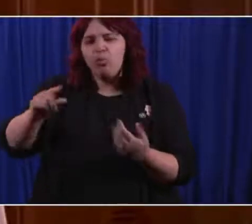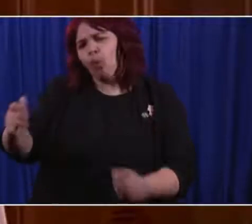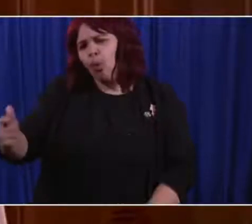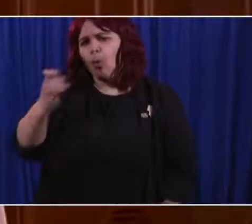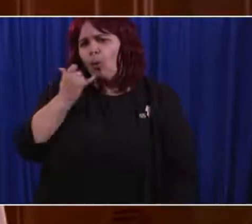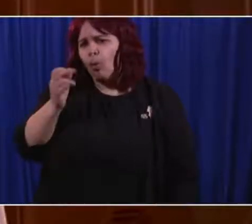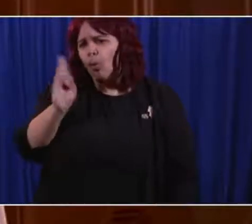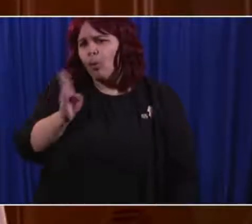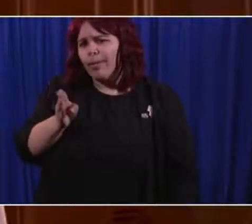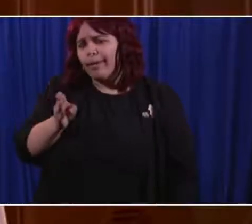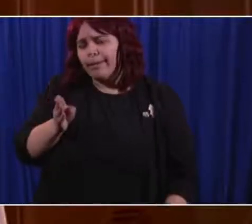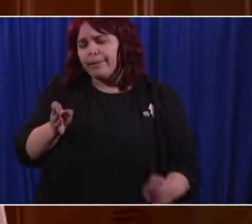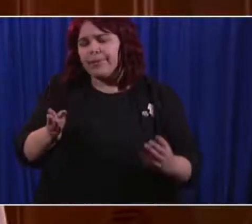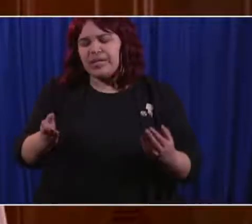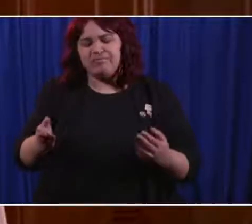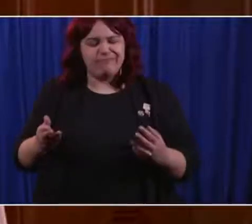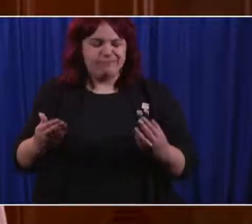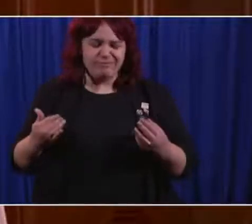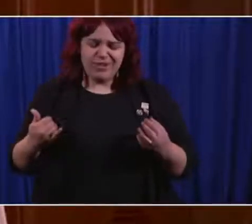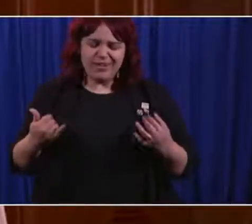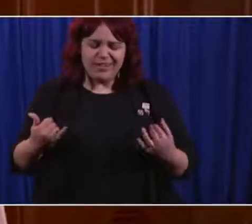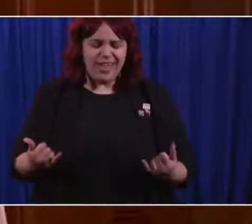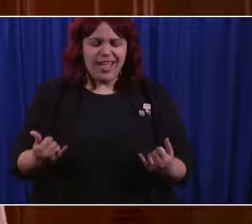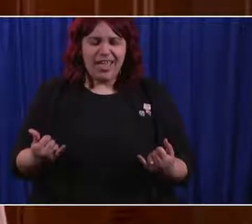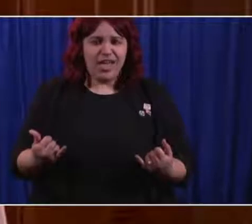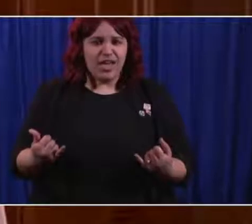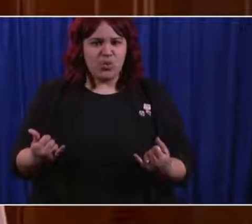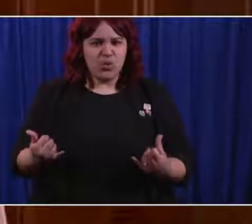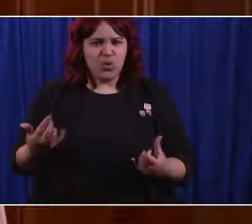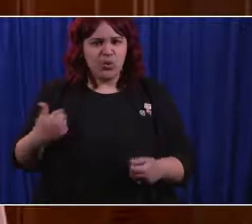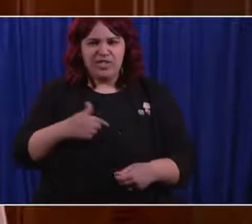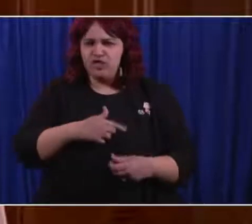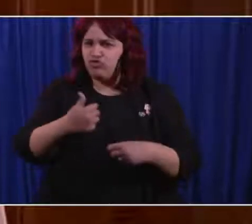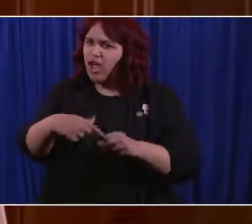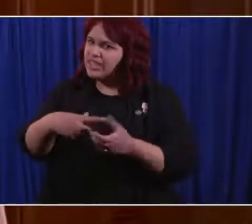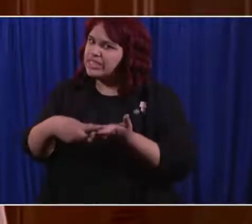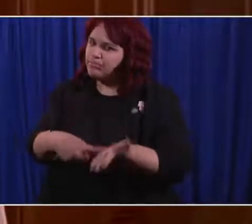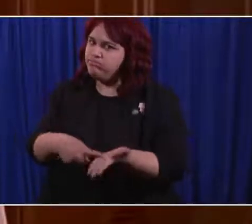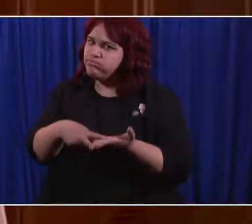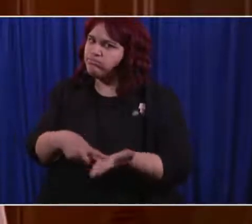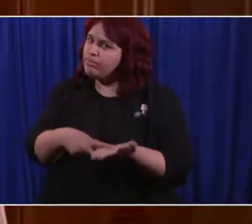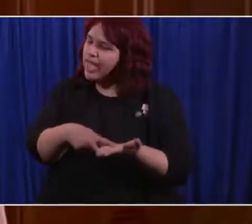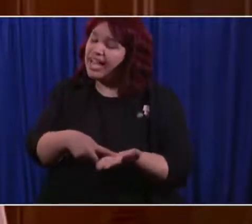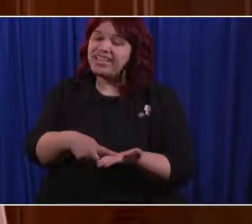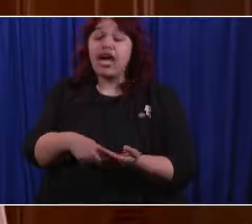really define down what the problems are. And I've talked about these problems,